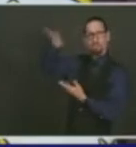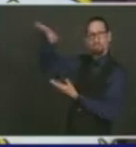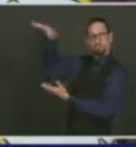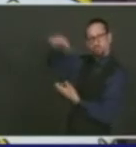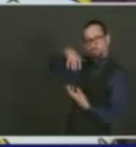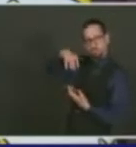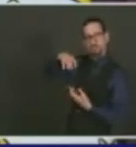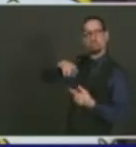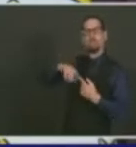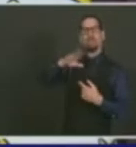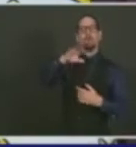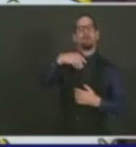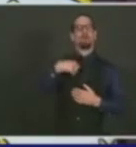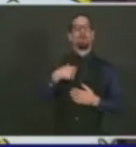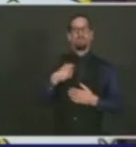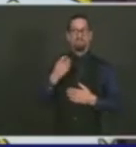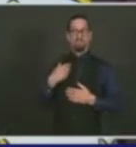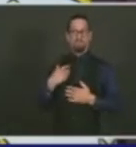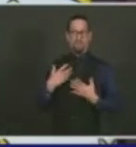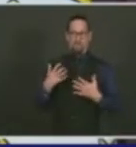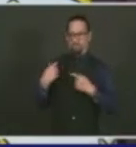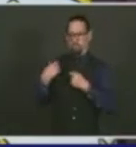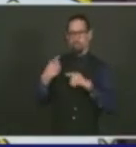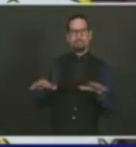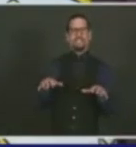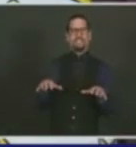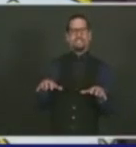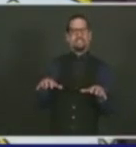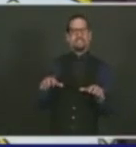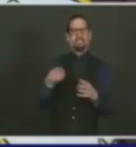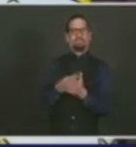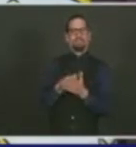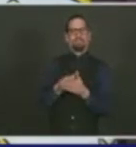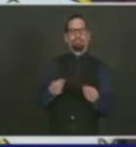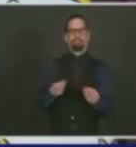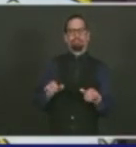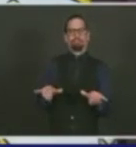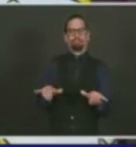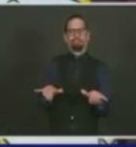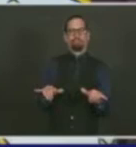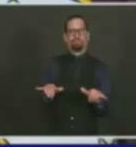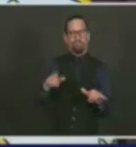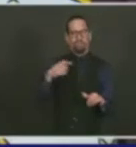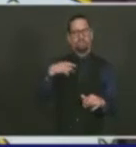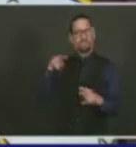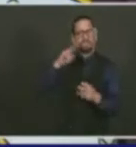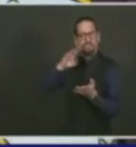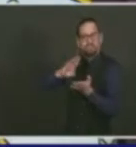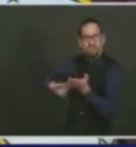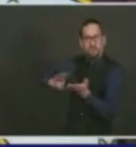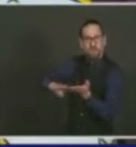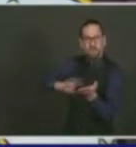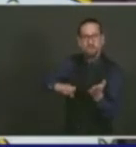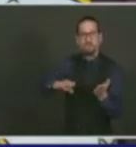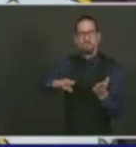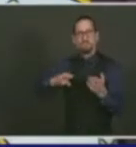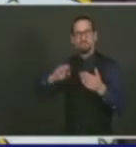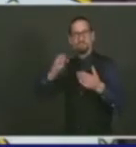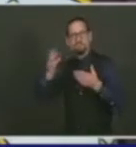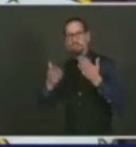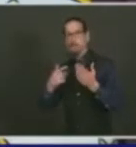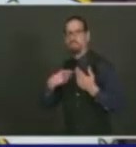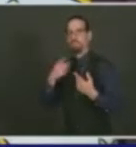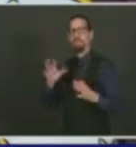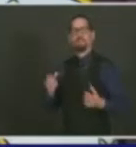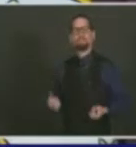We're looking at furlough days right now. We've stopped spending substantially to tighten our belt